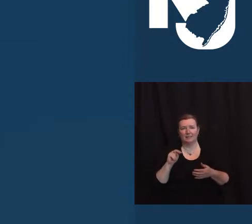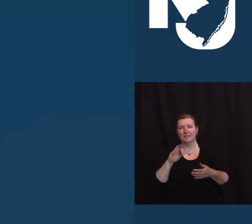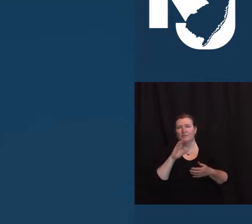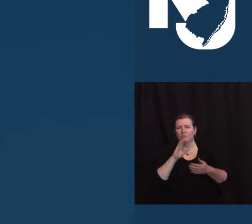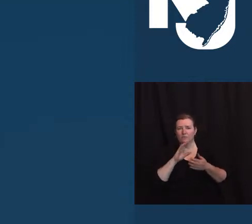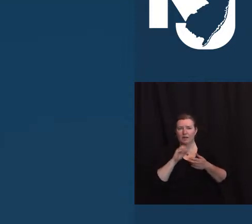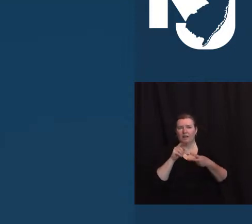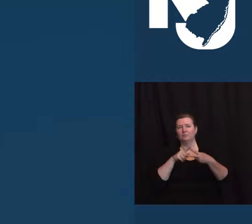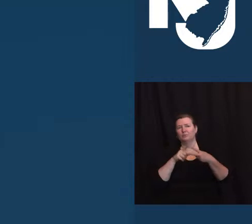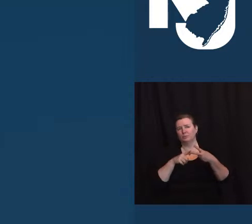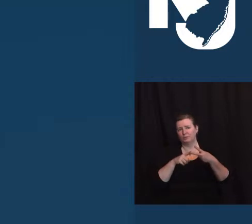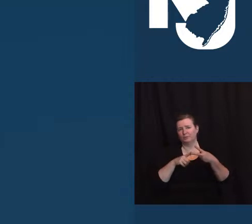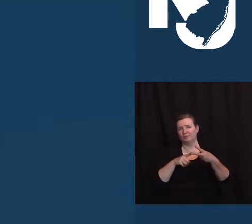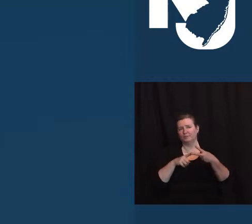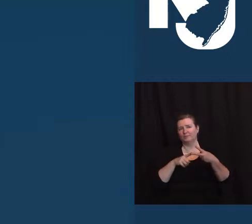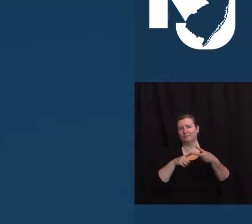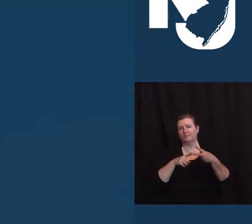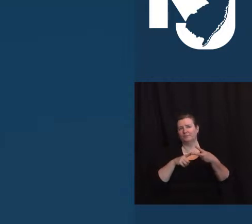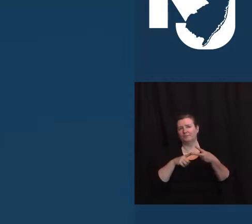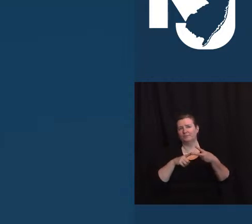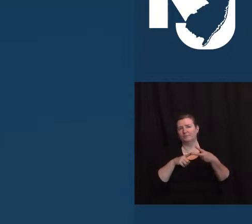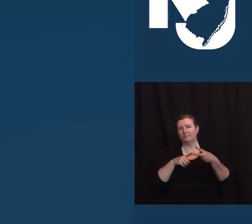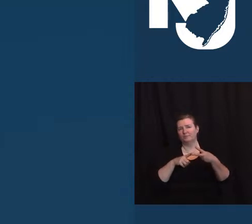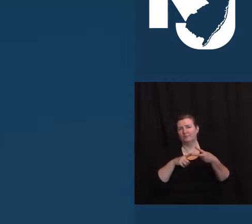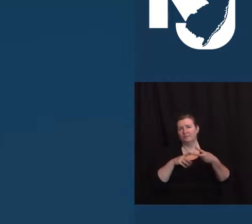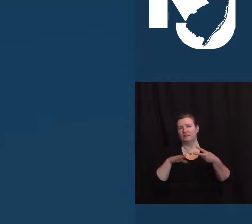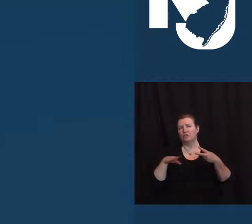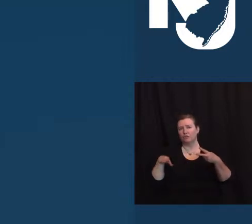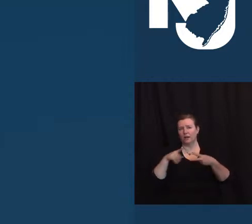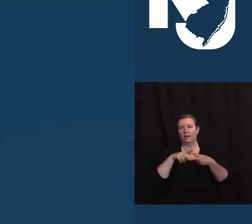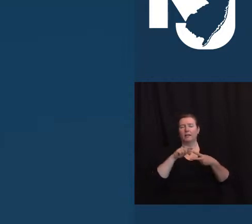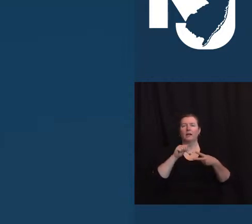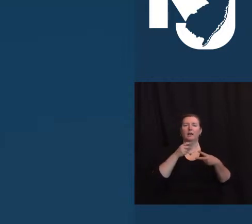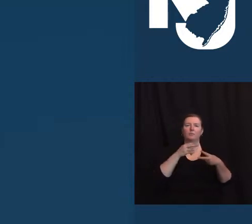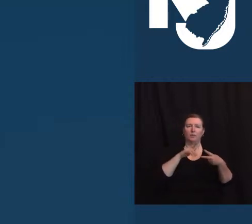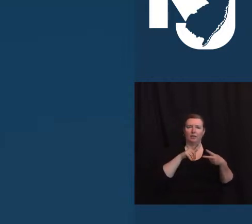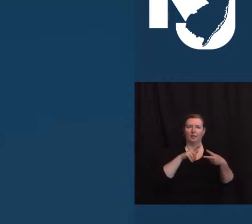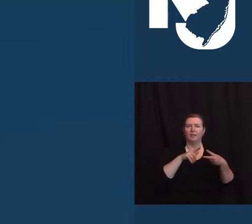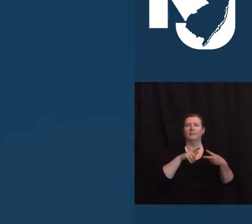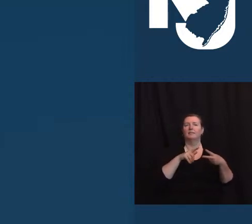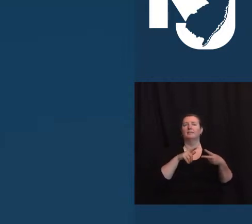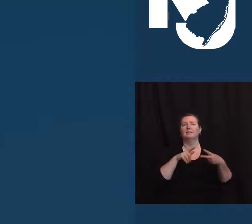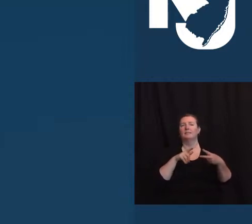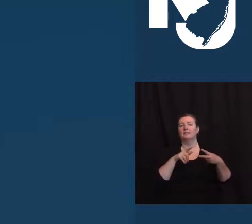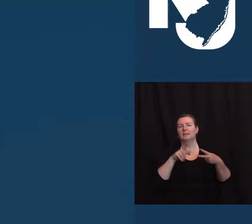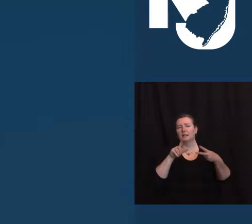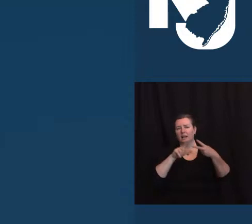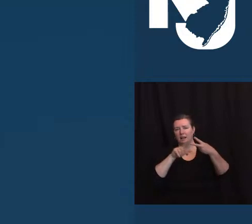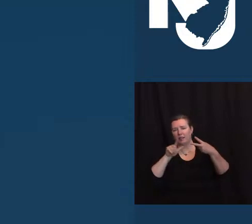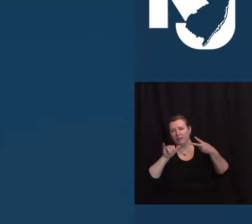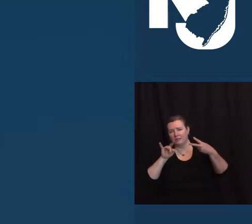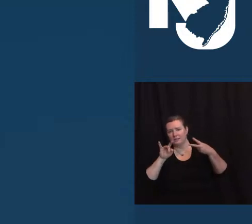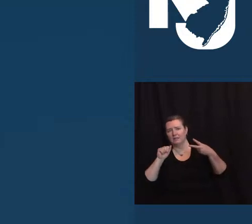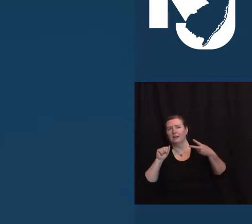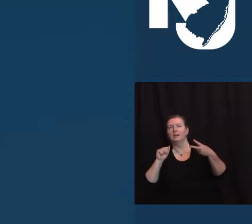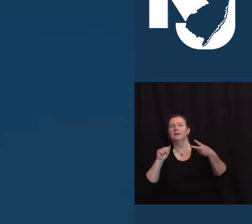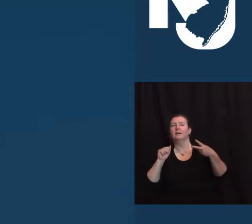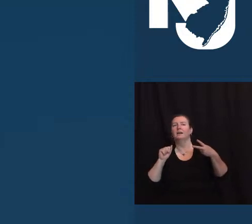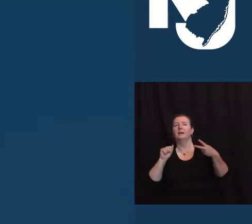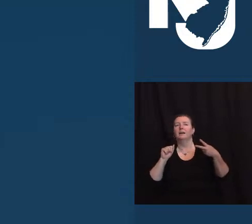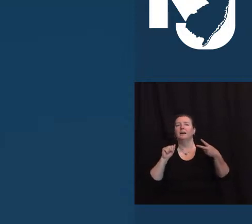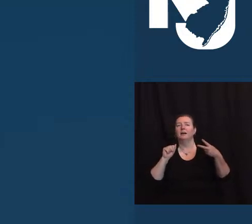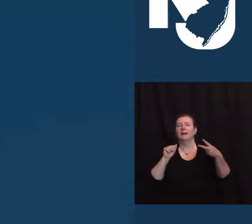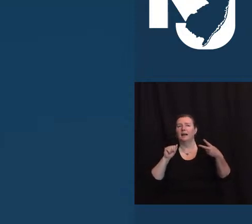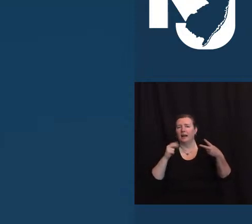April, who's 35, Bart, who's 32, Lisa's 30, and Haley, who was 17 at his passing, has since turned 18 and